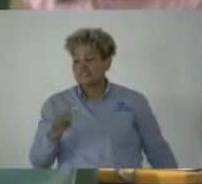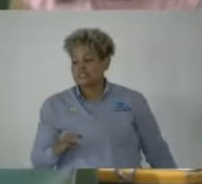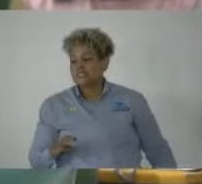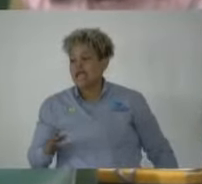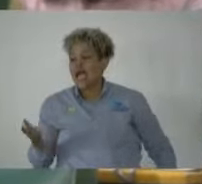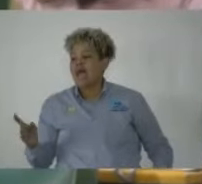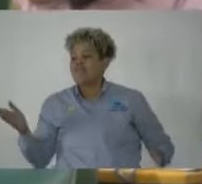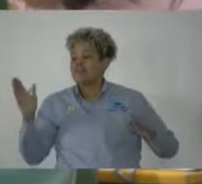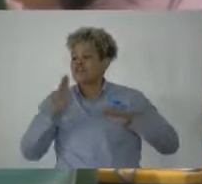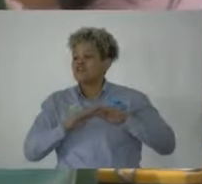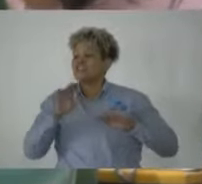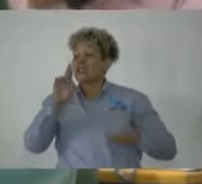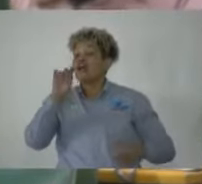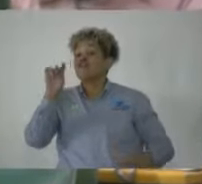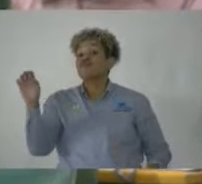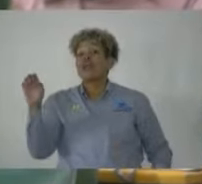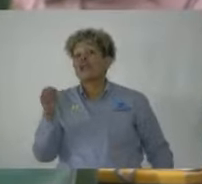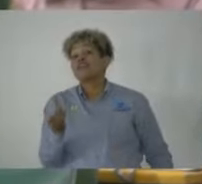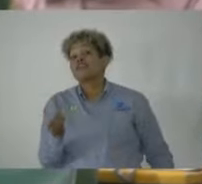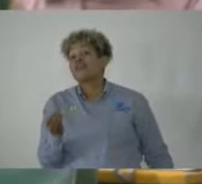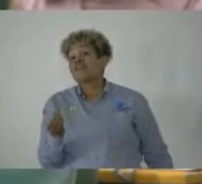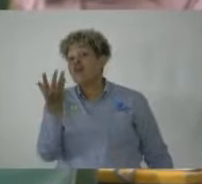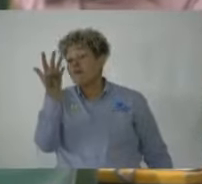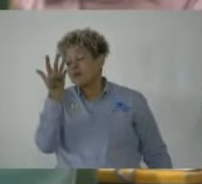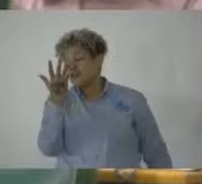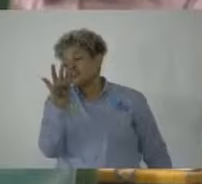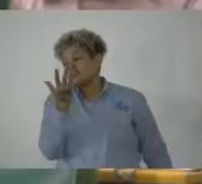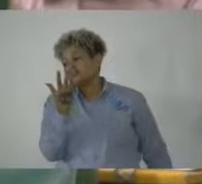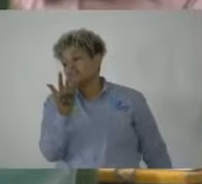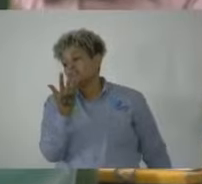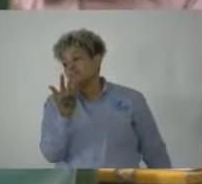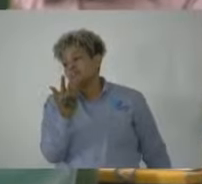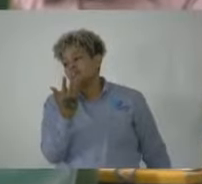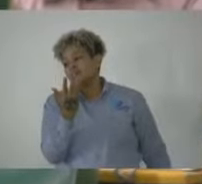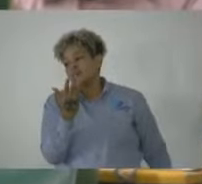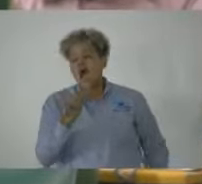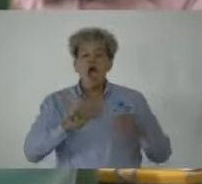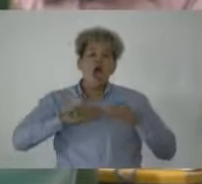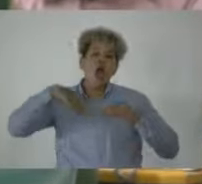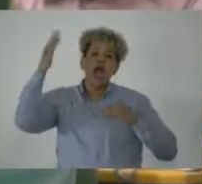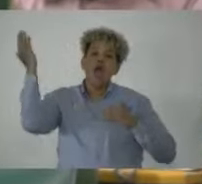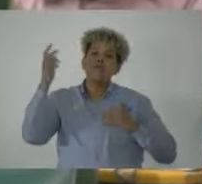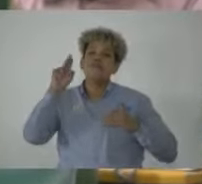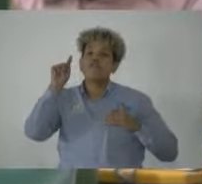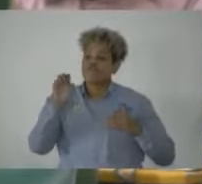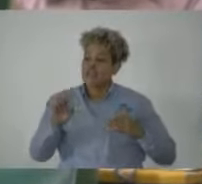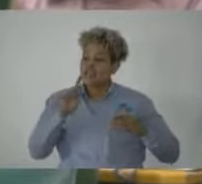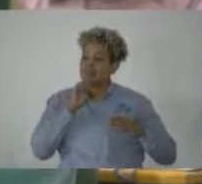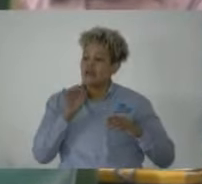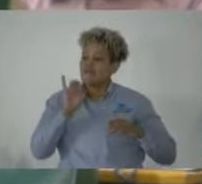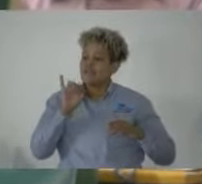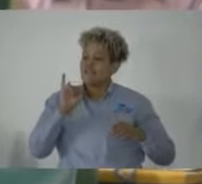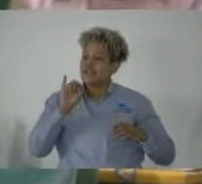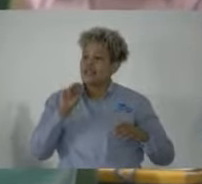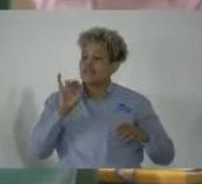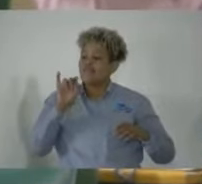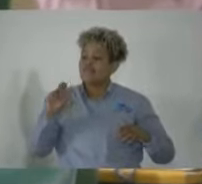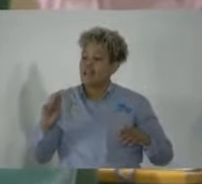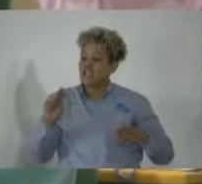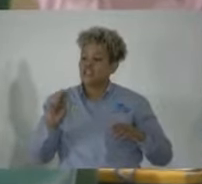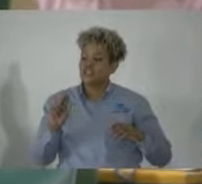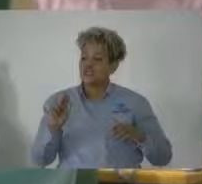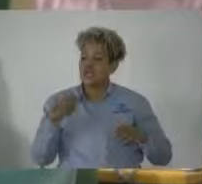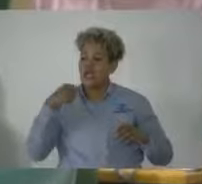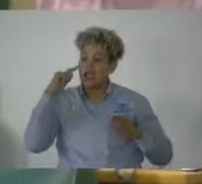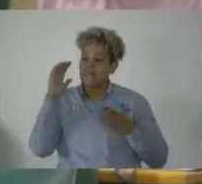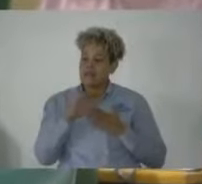have increased at a rate, Madam Speaker, way above the rate of inflation. And I believe the